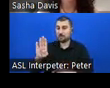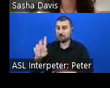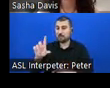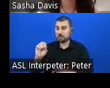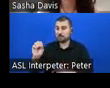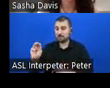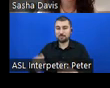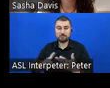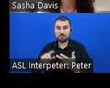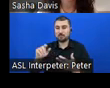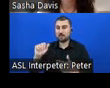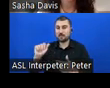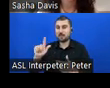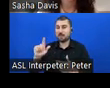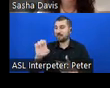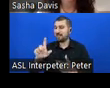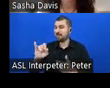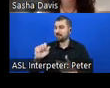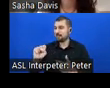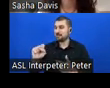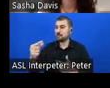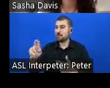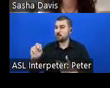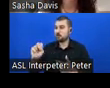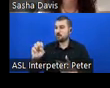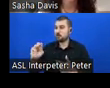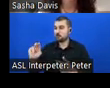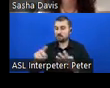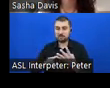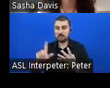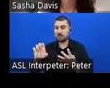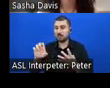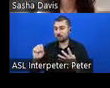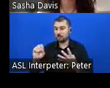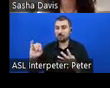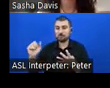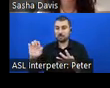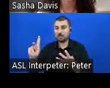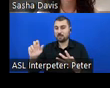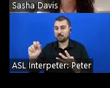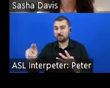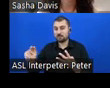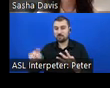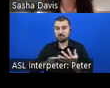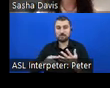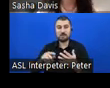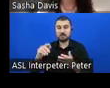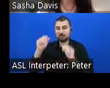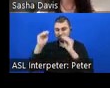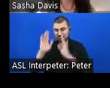artist Elias Grossman, the artist Leo Jackinson, and also their instructor, Abo Ostrowski.